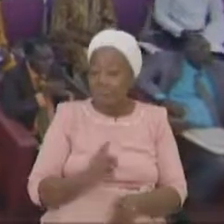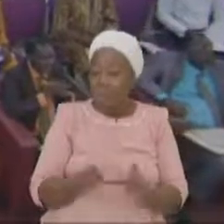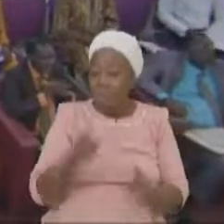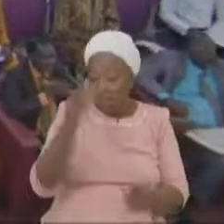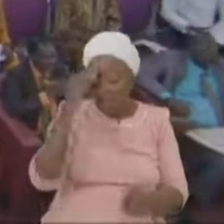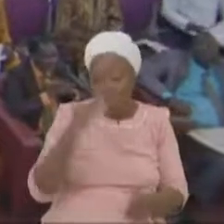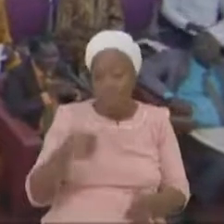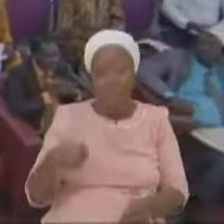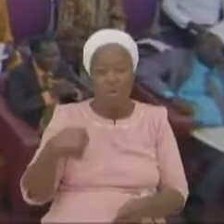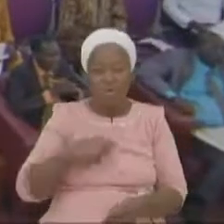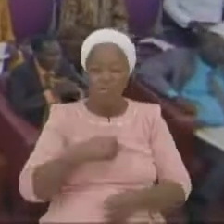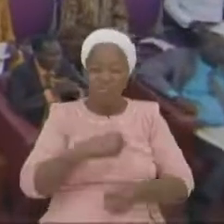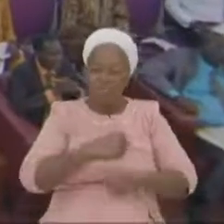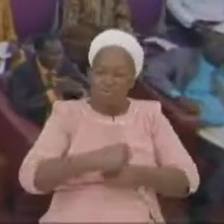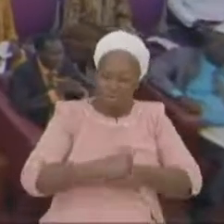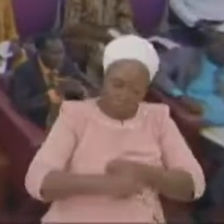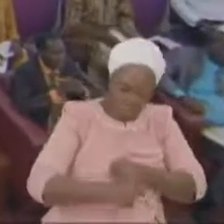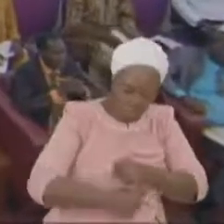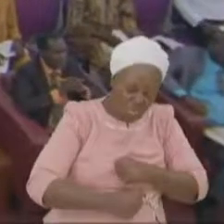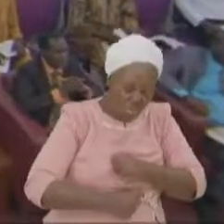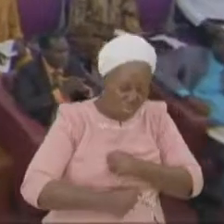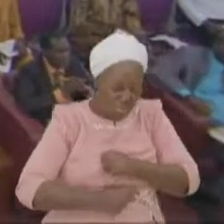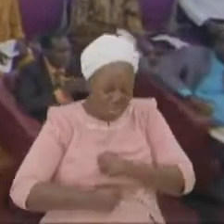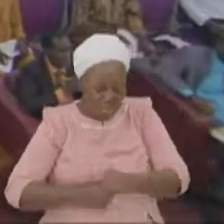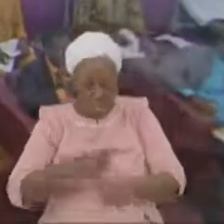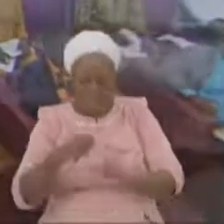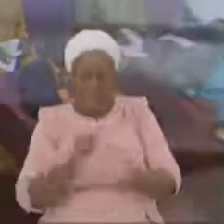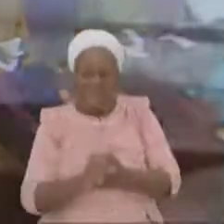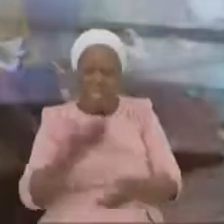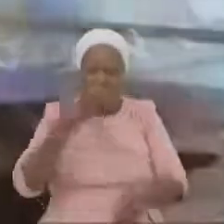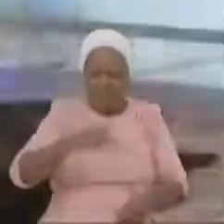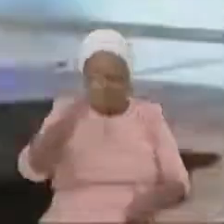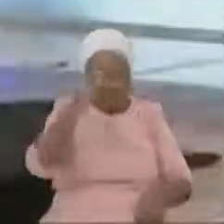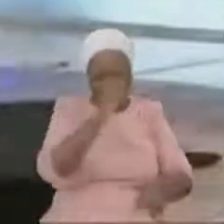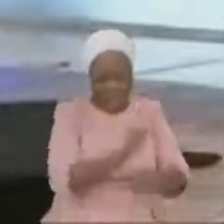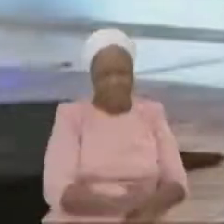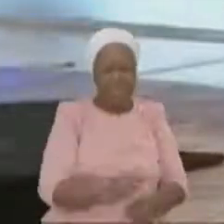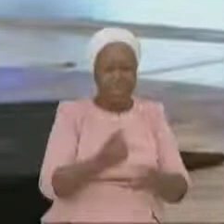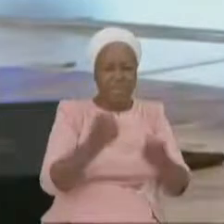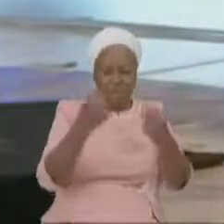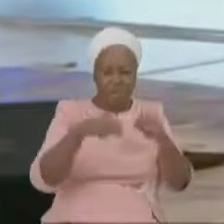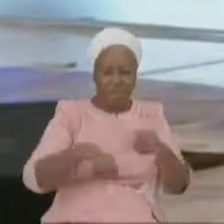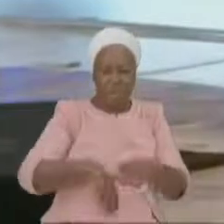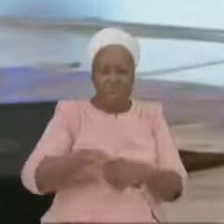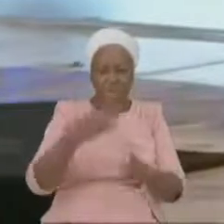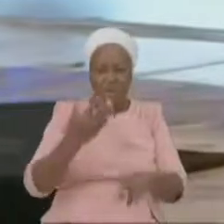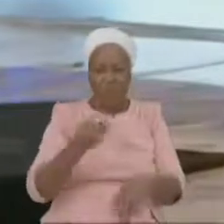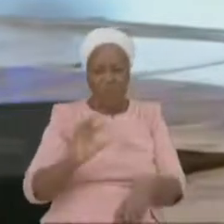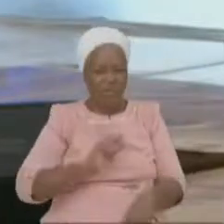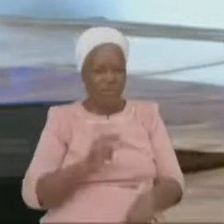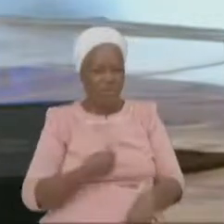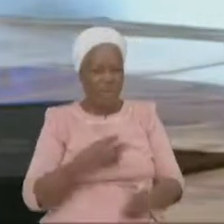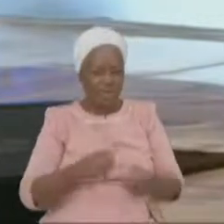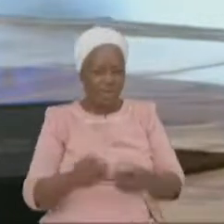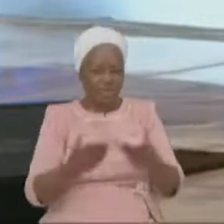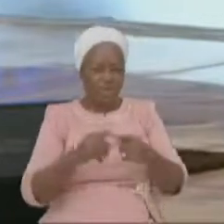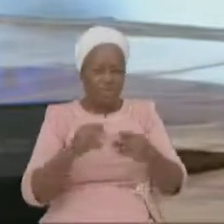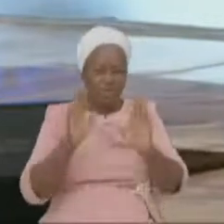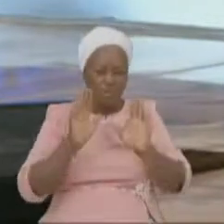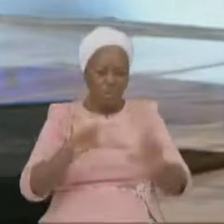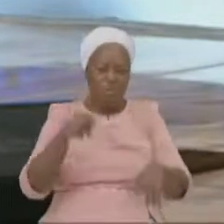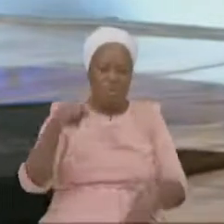struggle when that monster rises up and when that thing wants to pull you down.